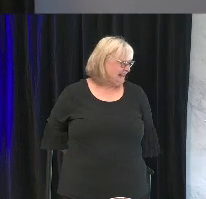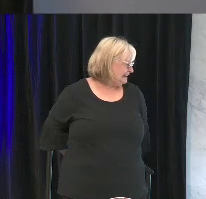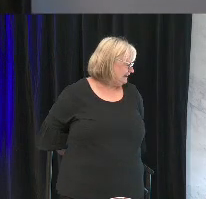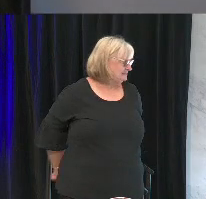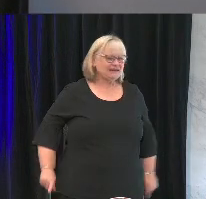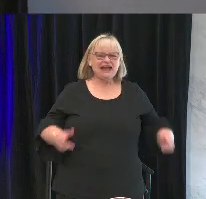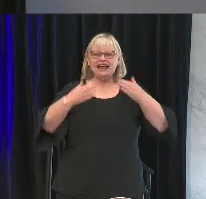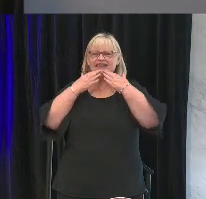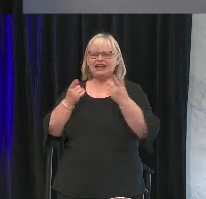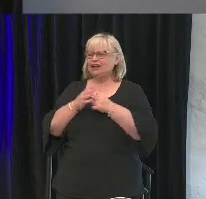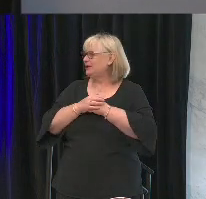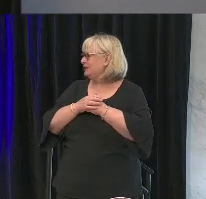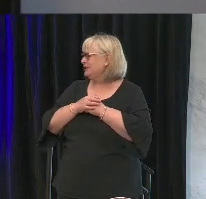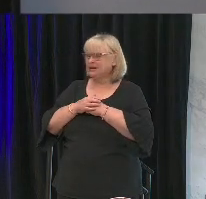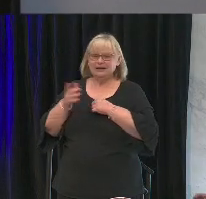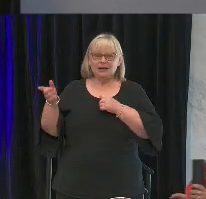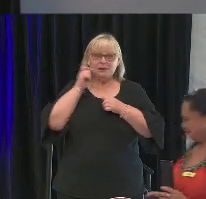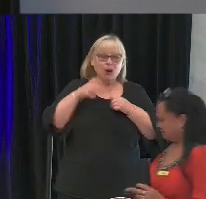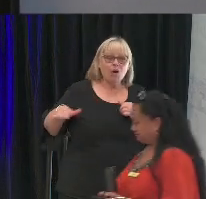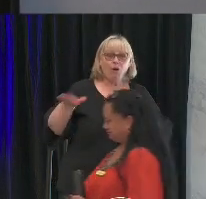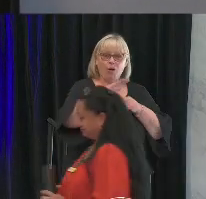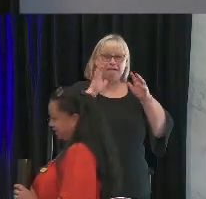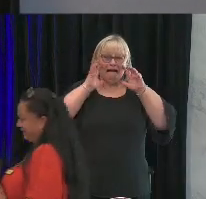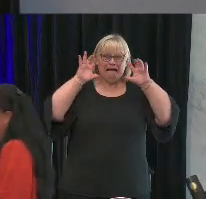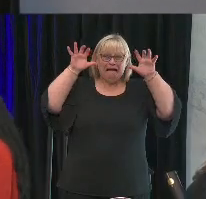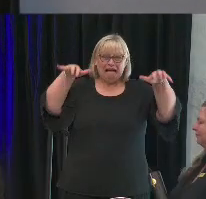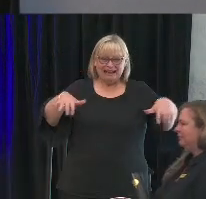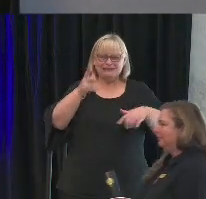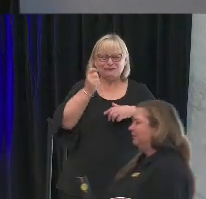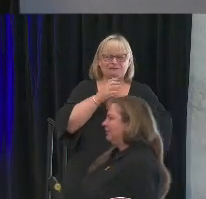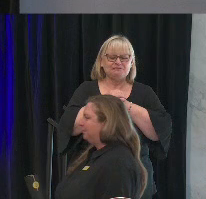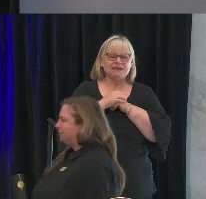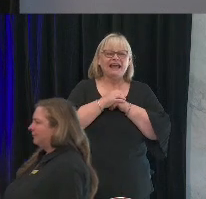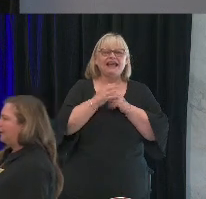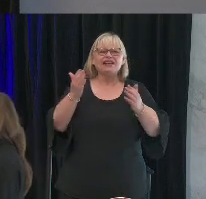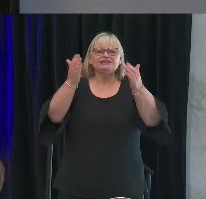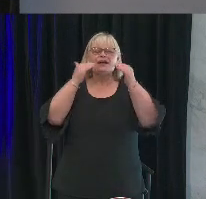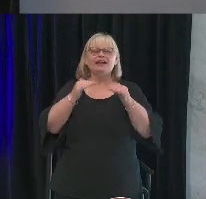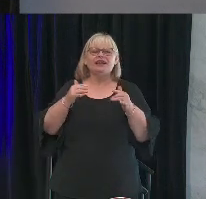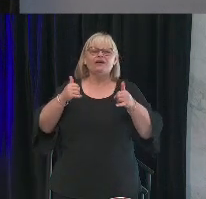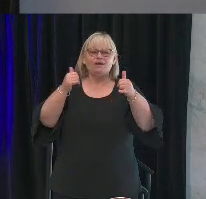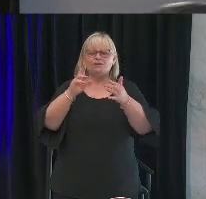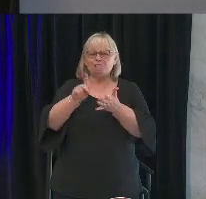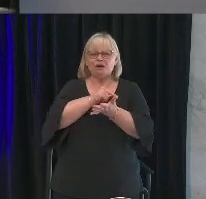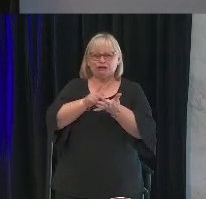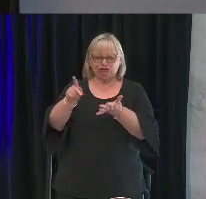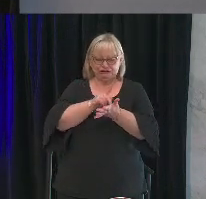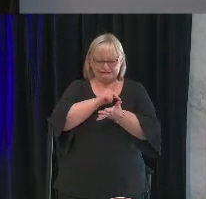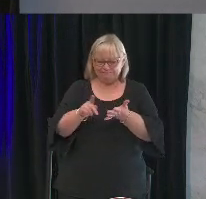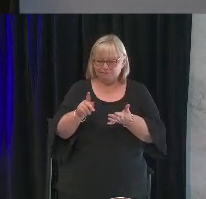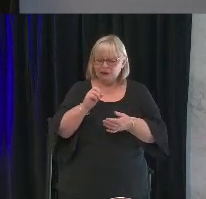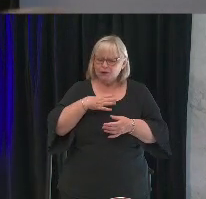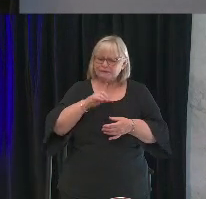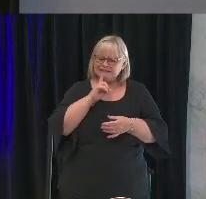Thank you. I can tell we're all going to be in tears by the end of this. Now, the next award is for poetry. And I should say